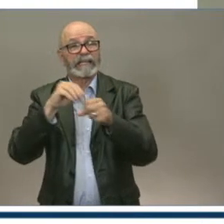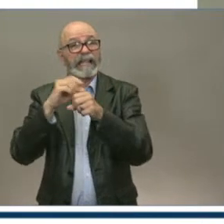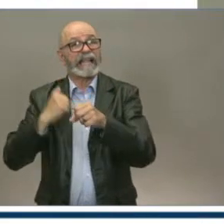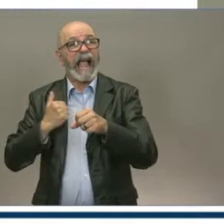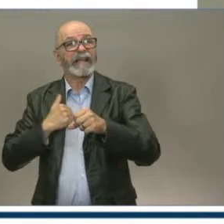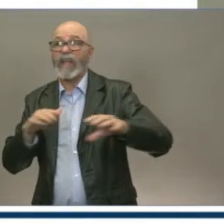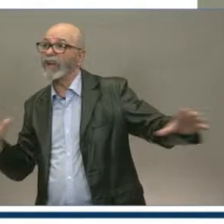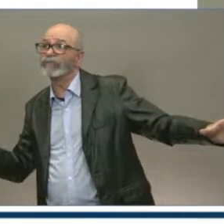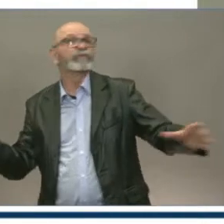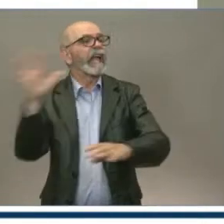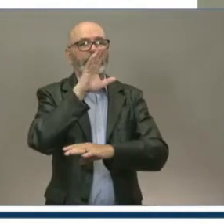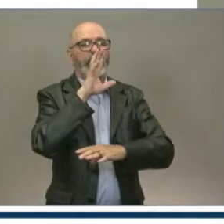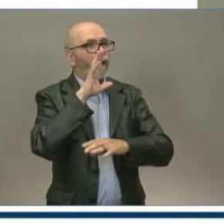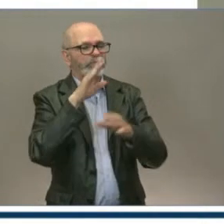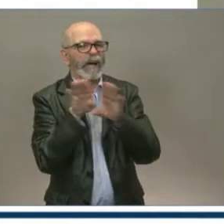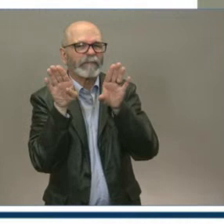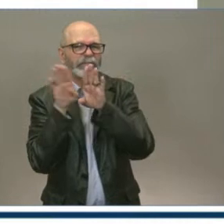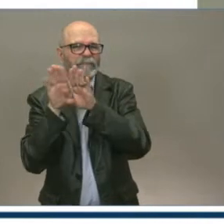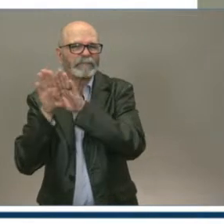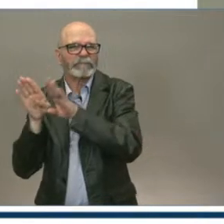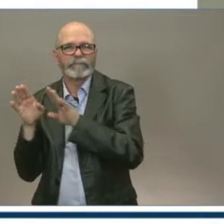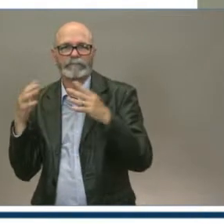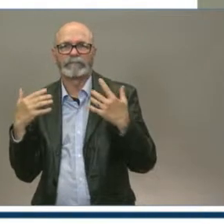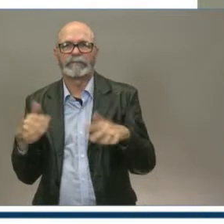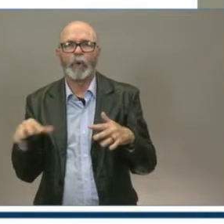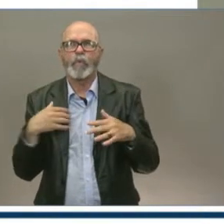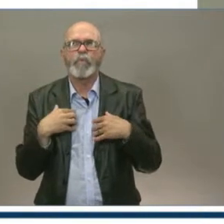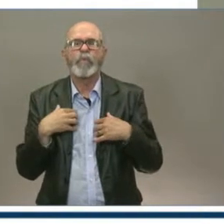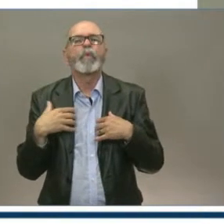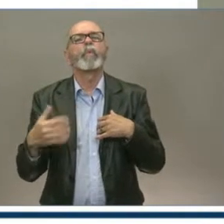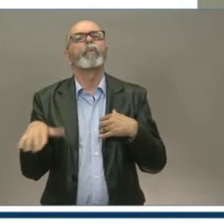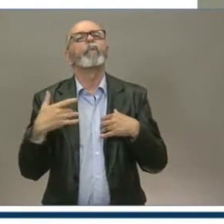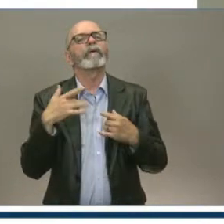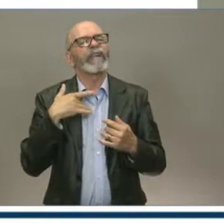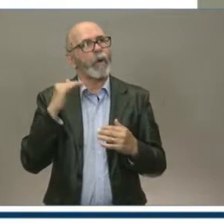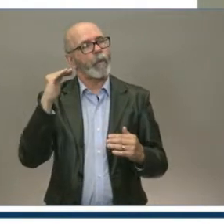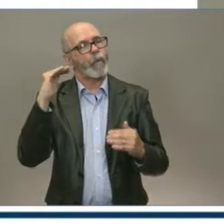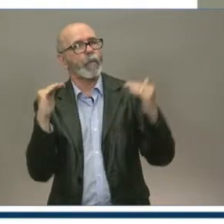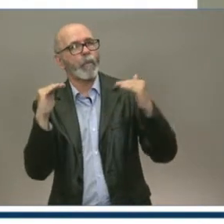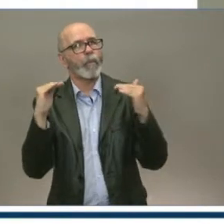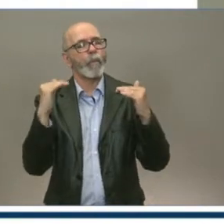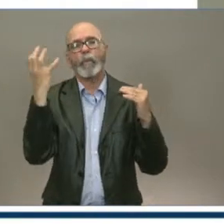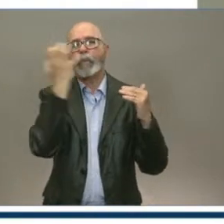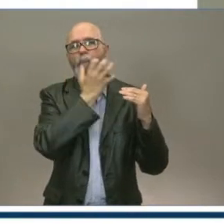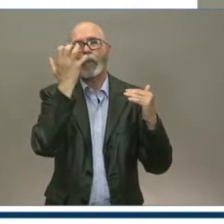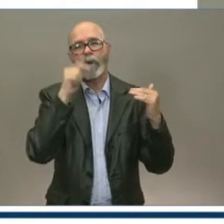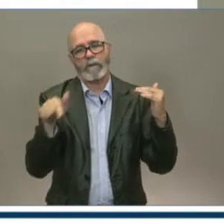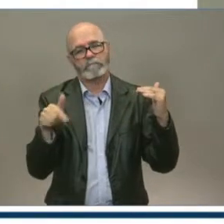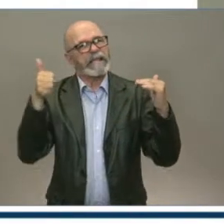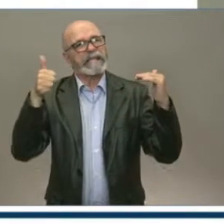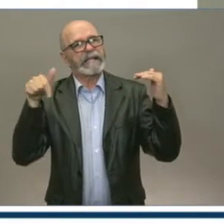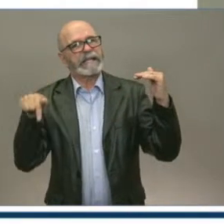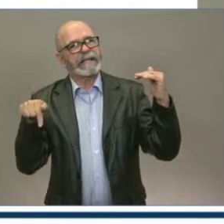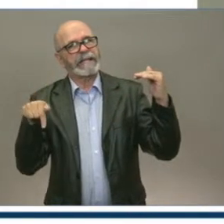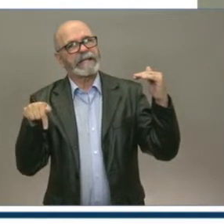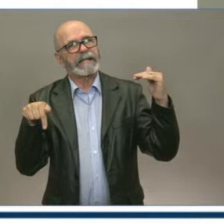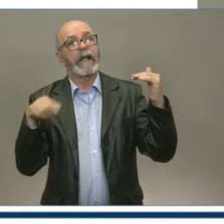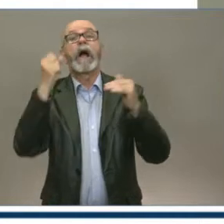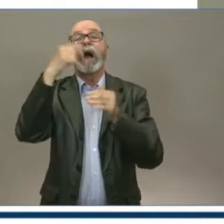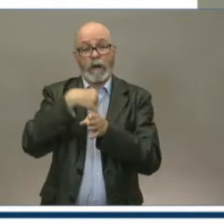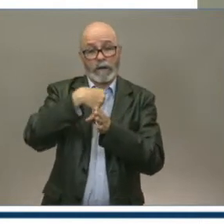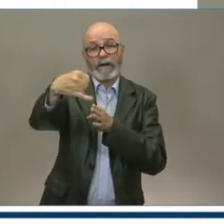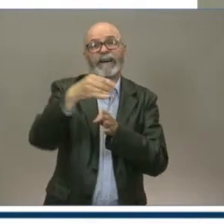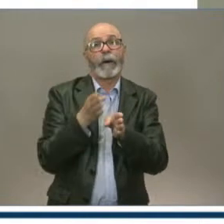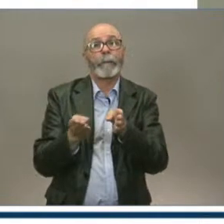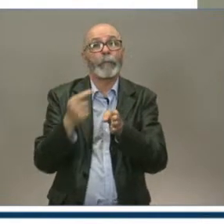balance. We felt it was safe to make the modest changes that we announced earlier this week, but our border control measures, limited